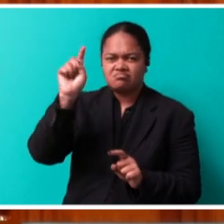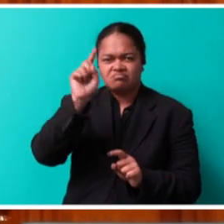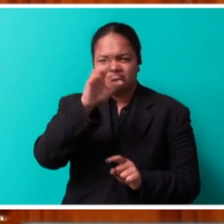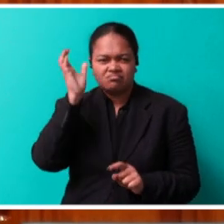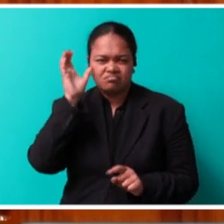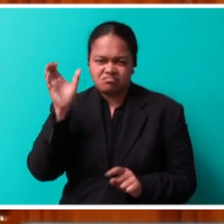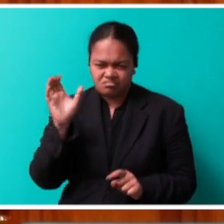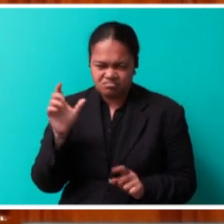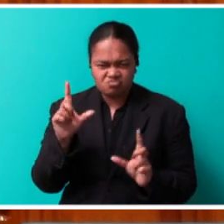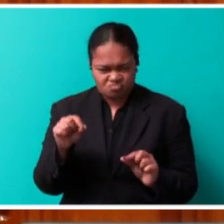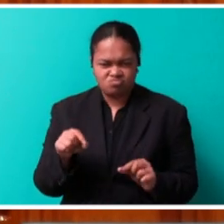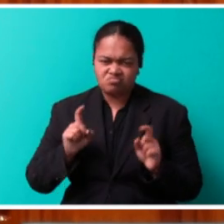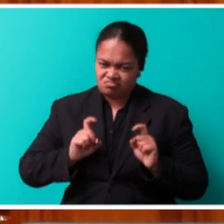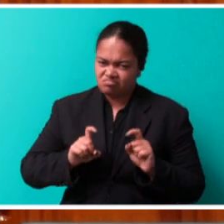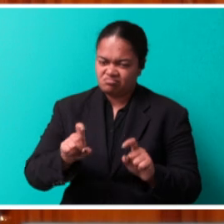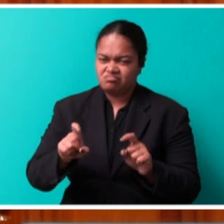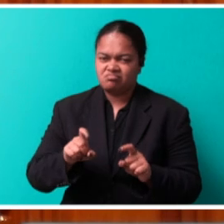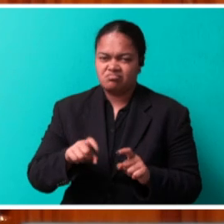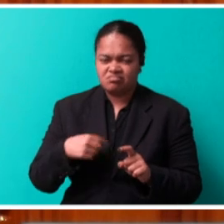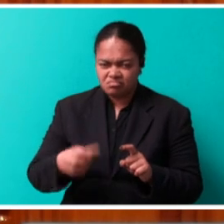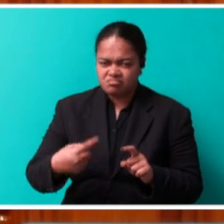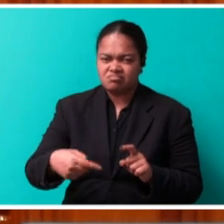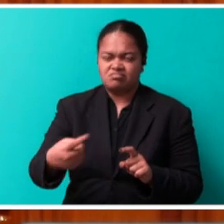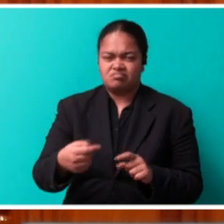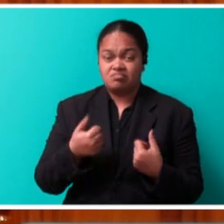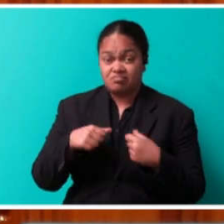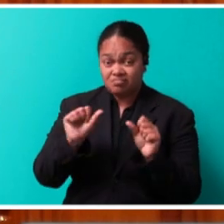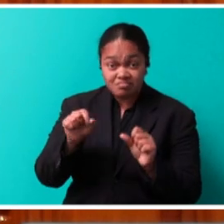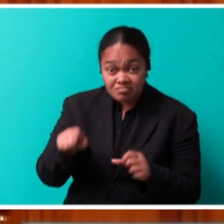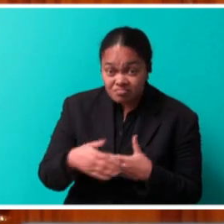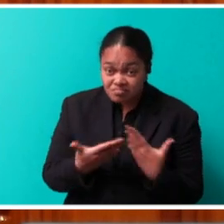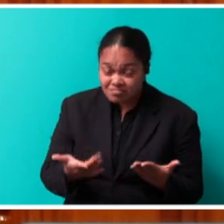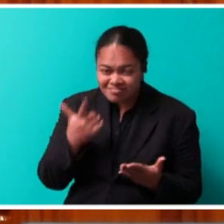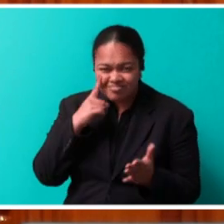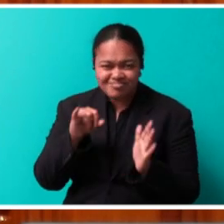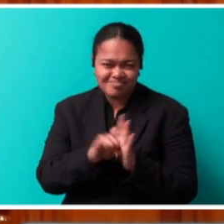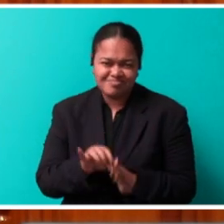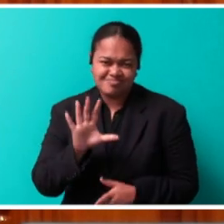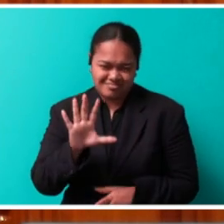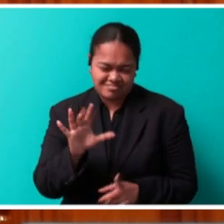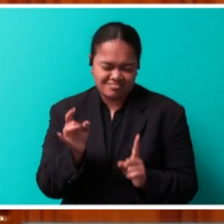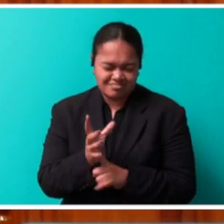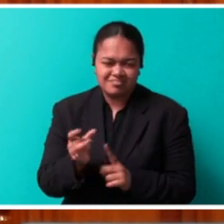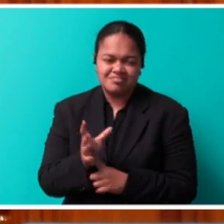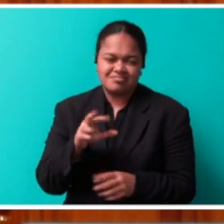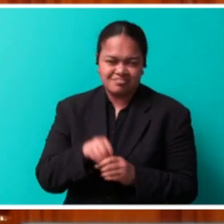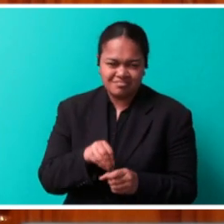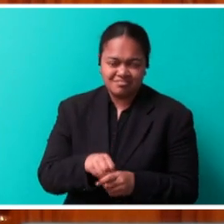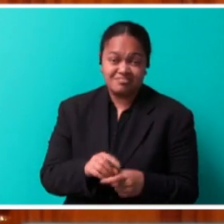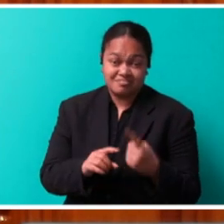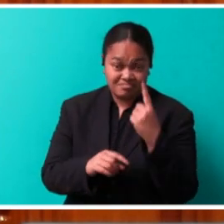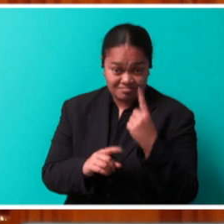to maintain sustainability. To achieve this, we have identified 5 critical pillars to reform.